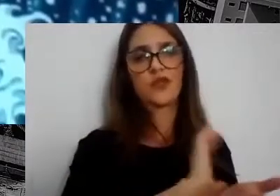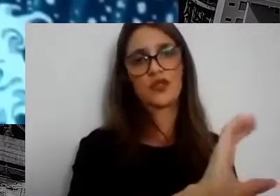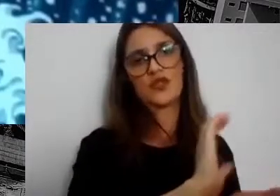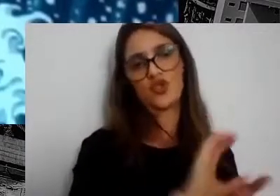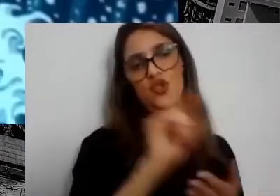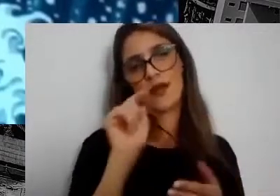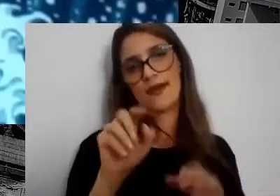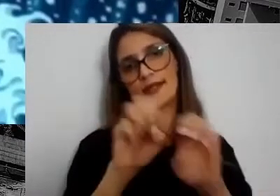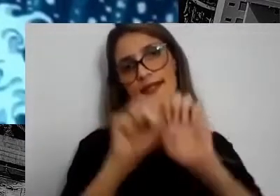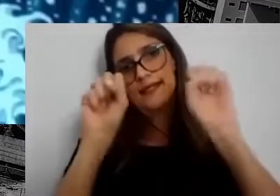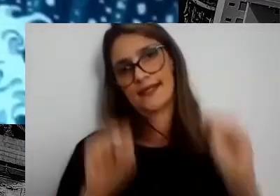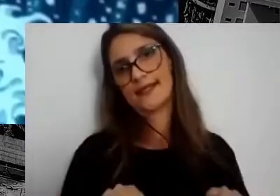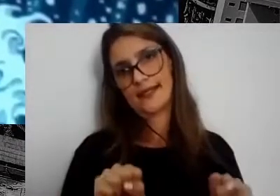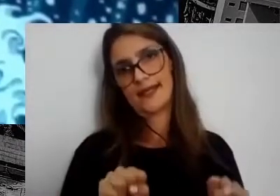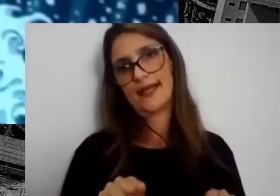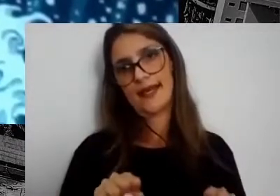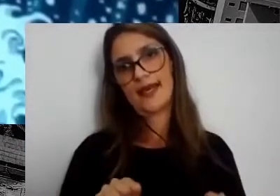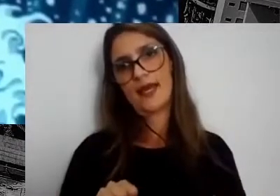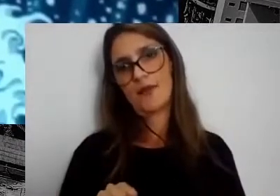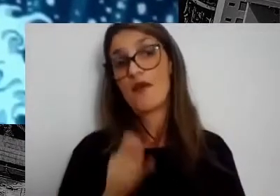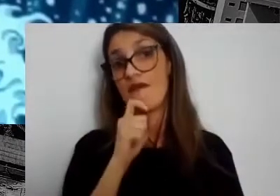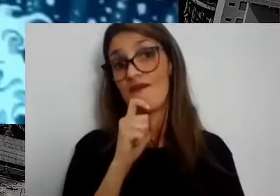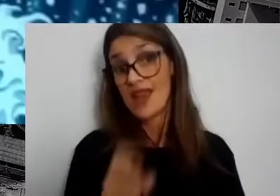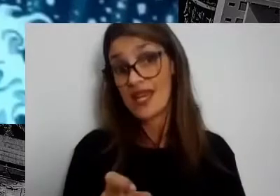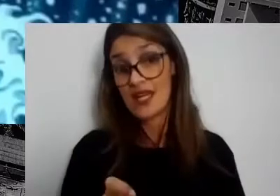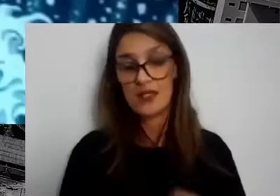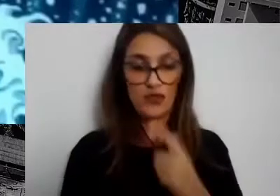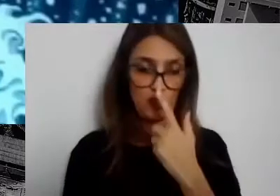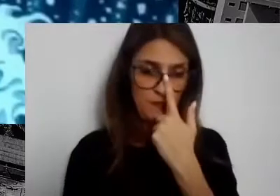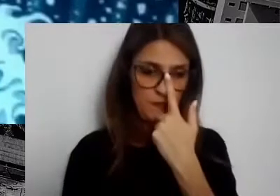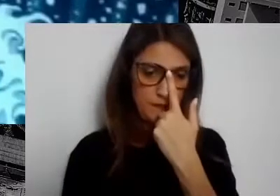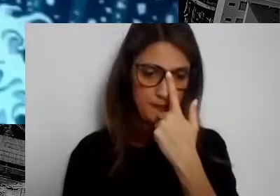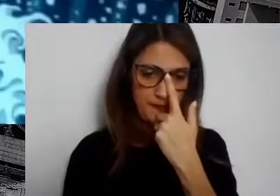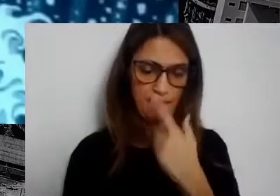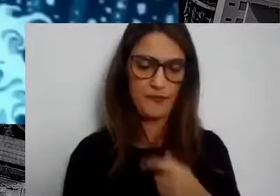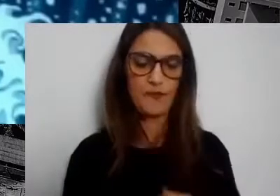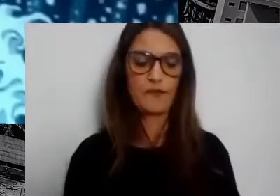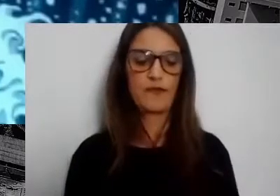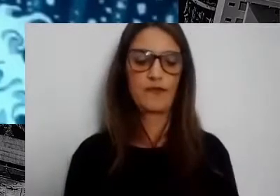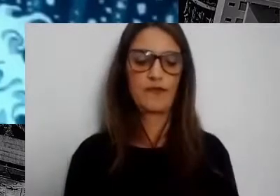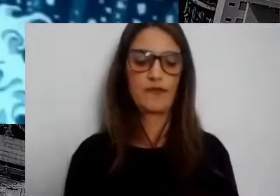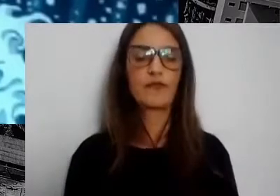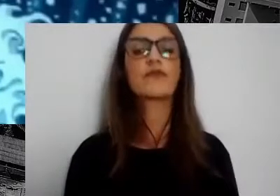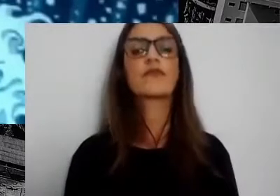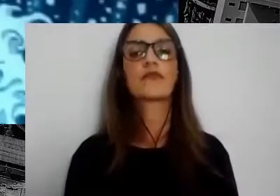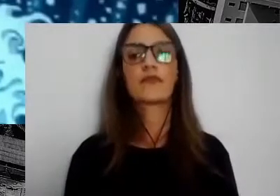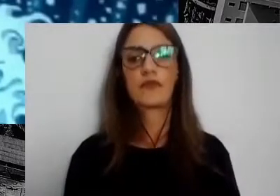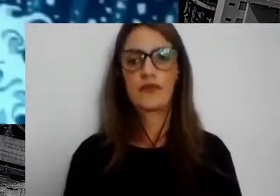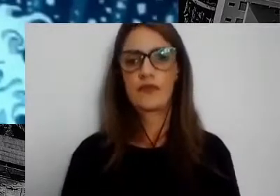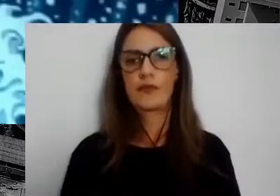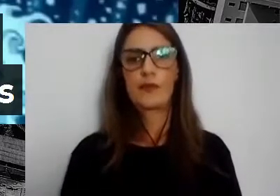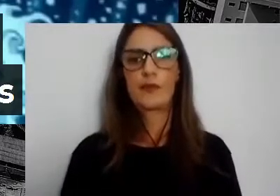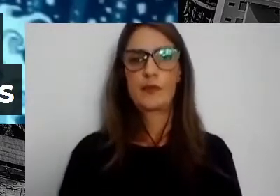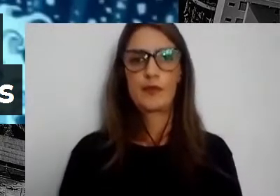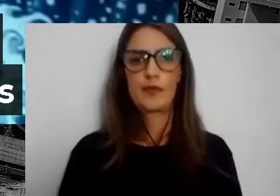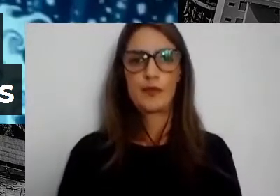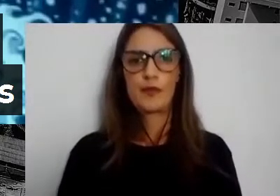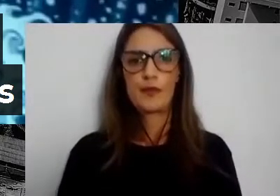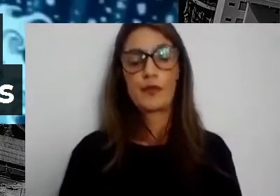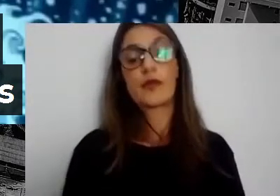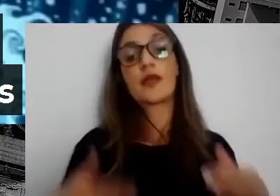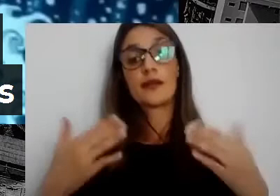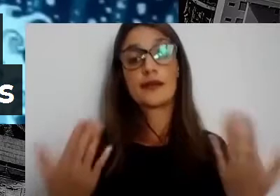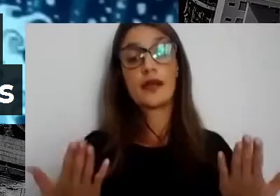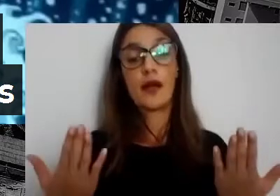happen at scale. So, again, it comes back to the scope of benefits from the project, the geographic scale, and then the